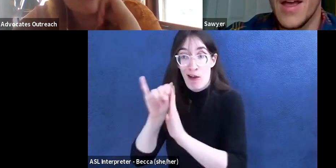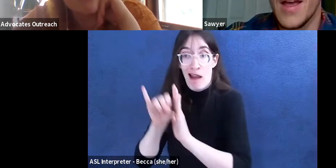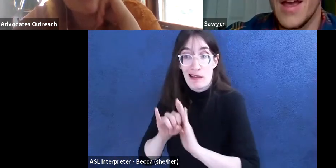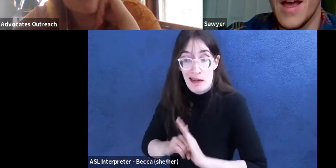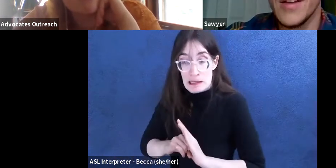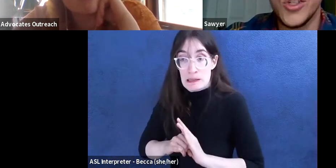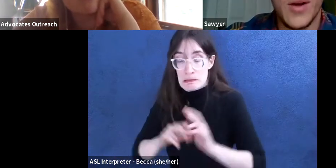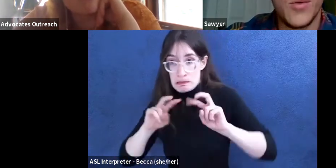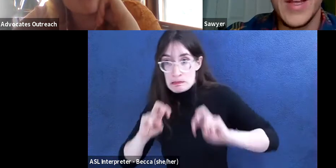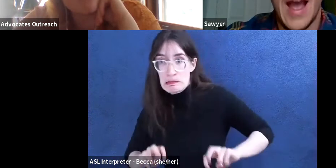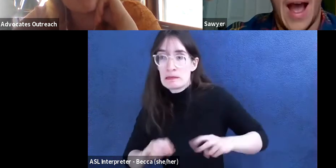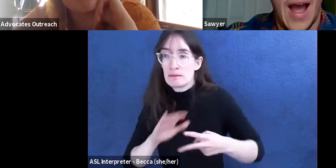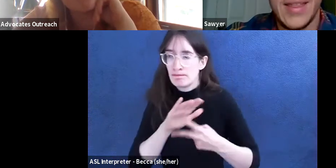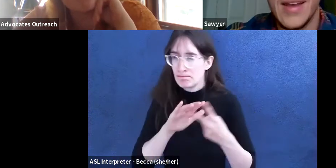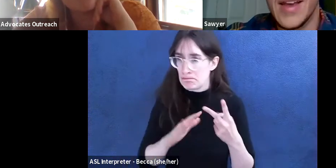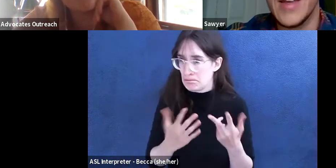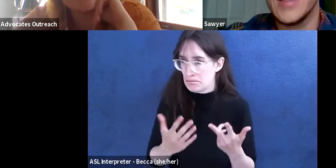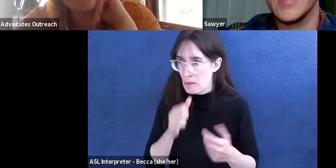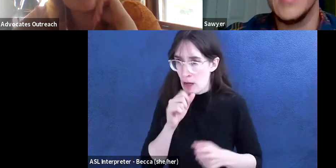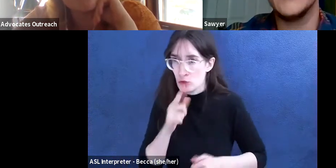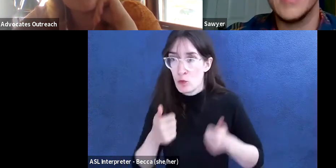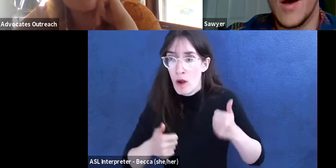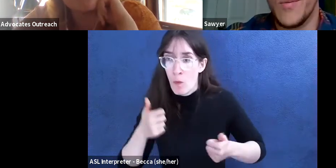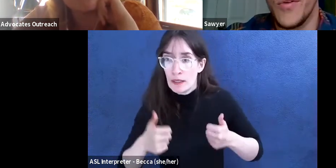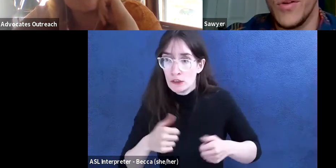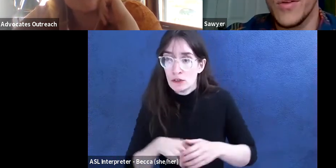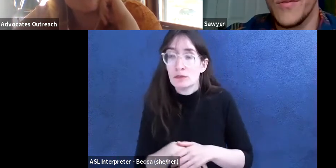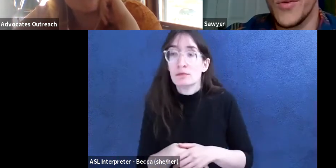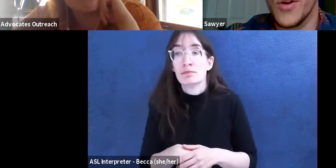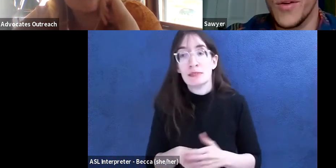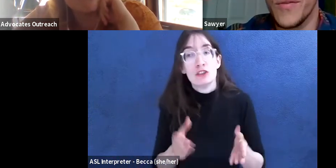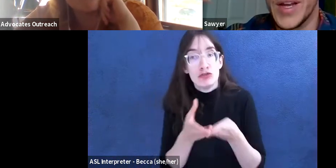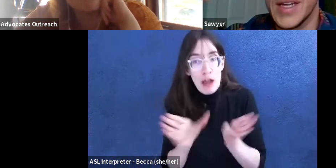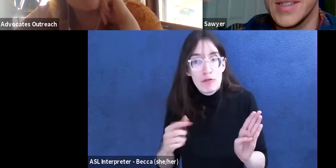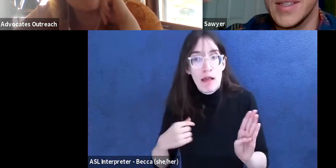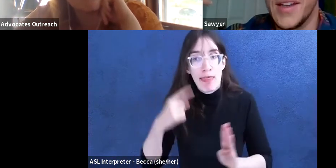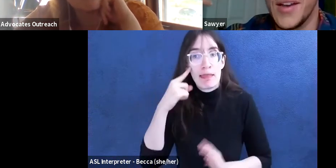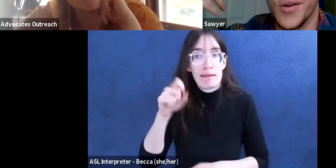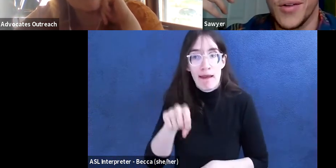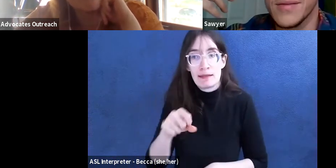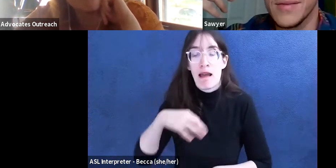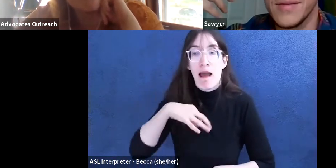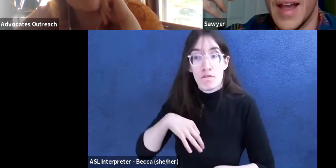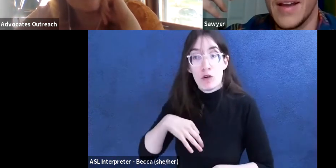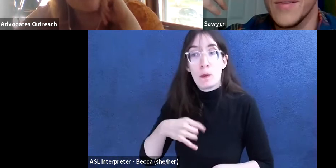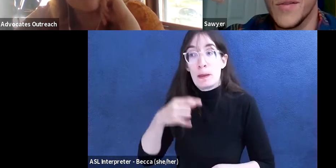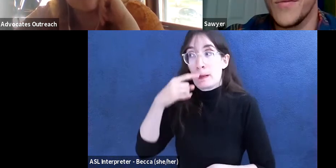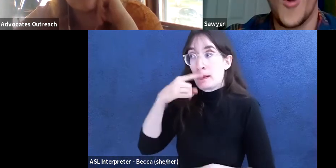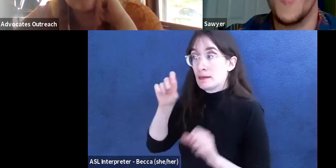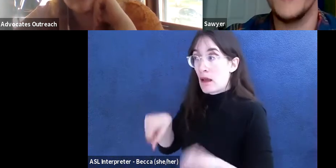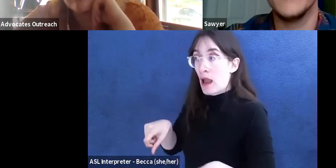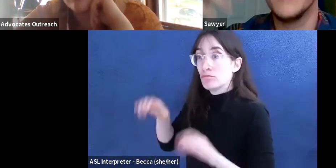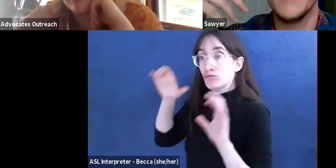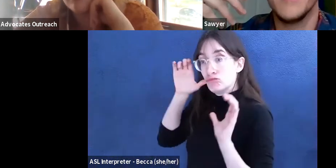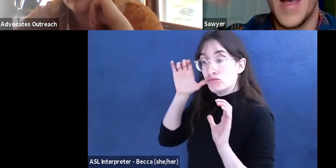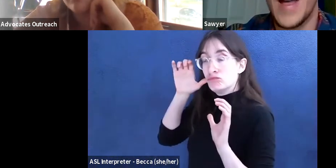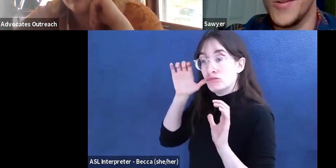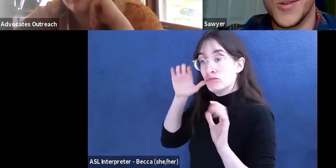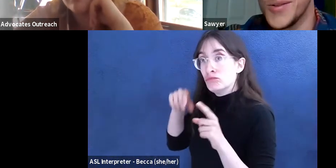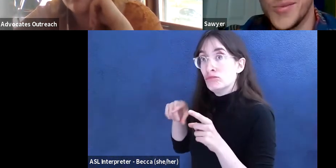rest of it is a little more specific guidelines on responding to different questions and things like that. So let me